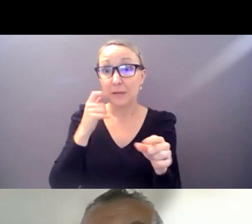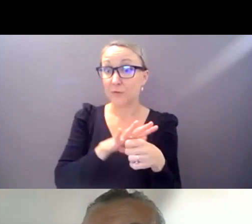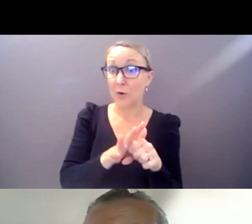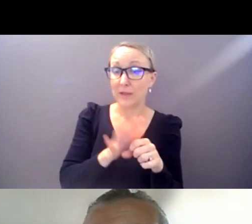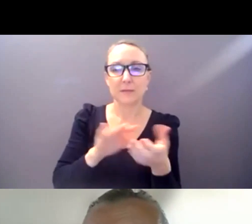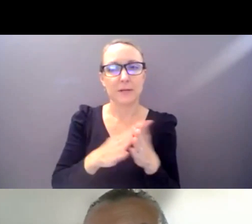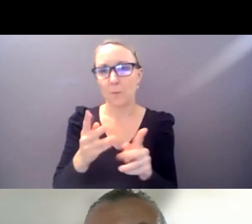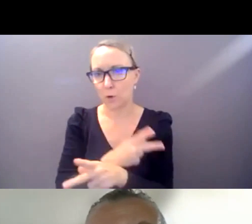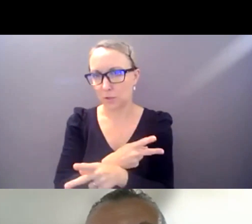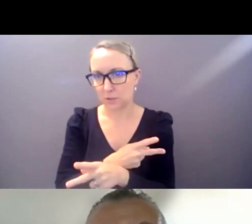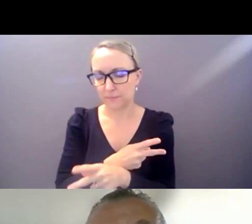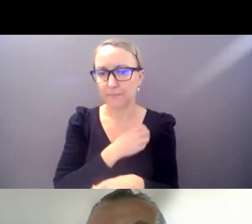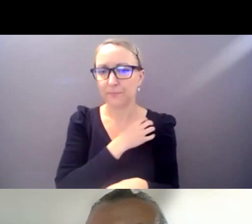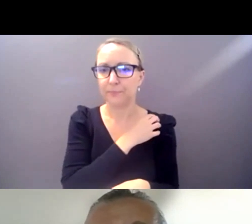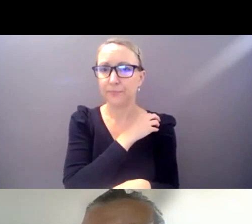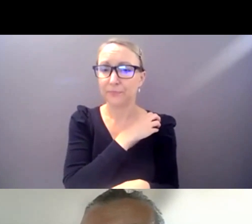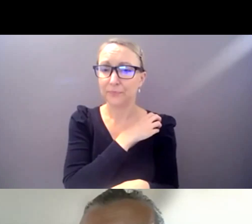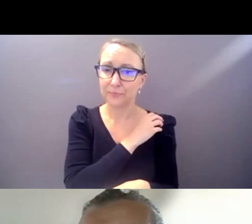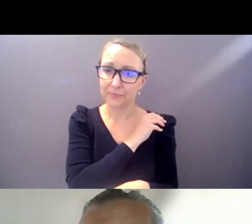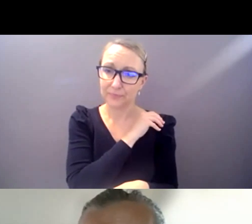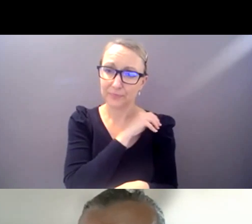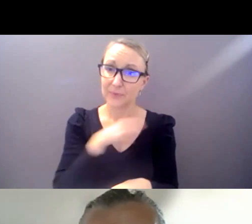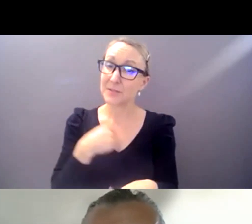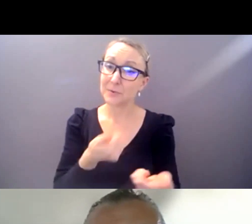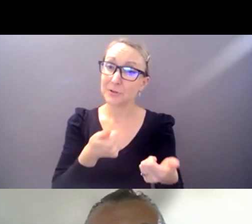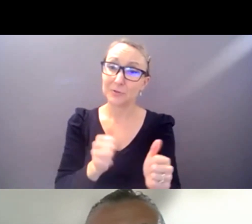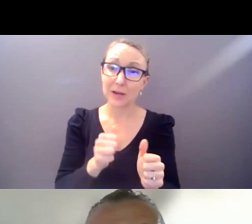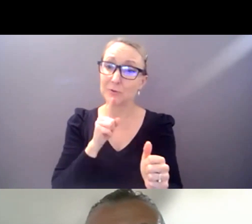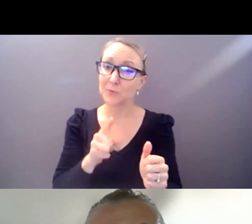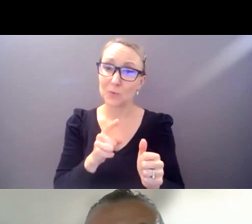expanded. So what we're really trying to do is expand access for everyone.